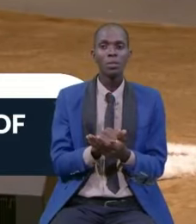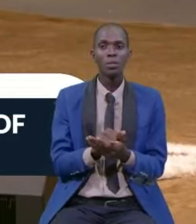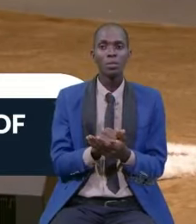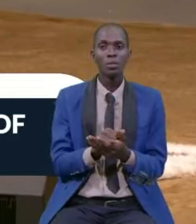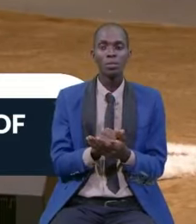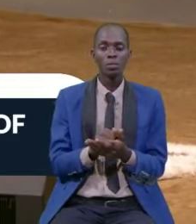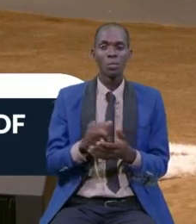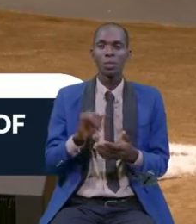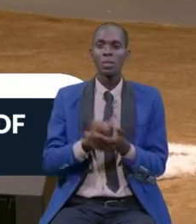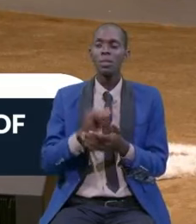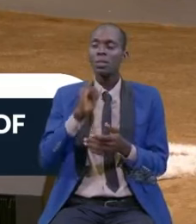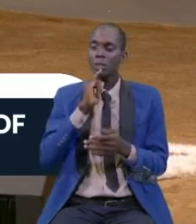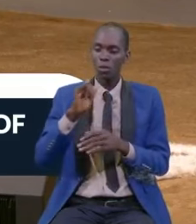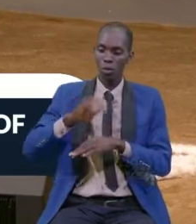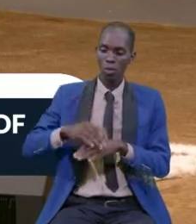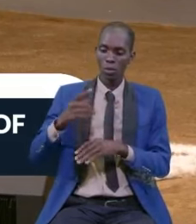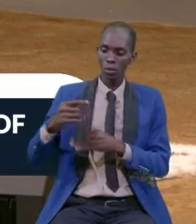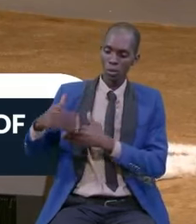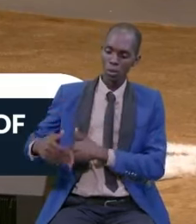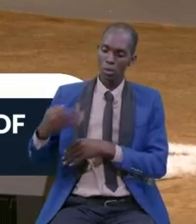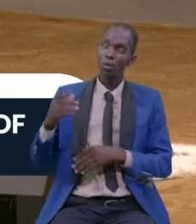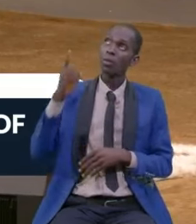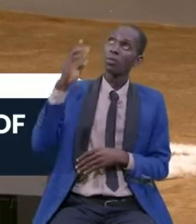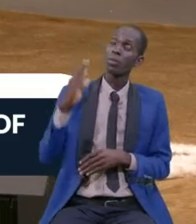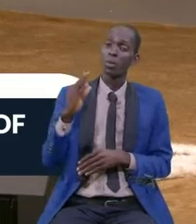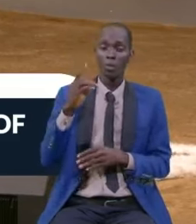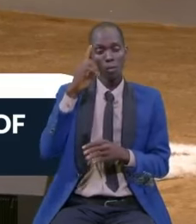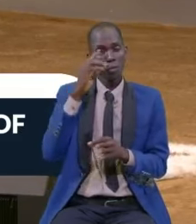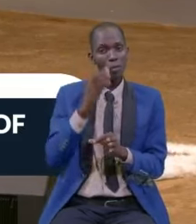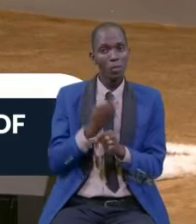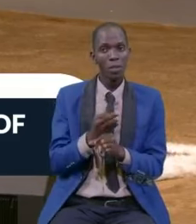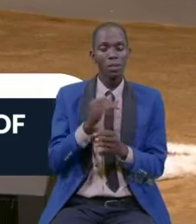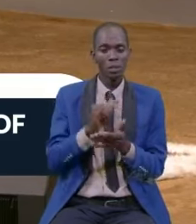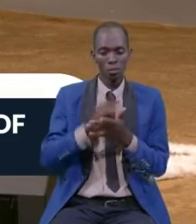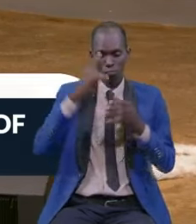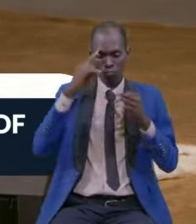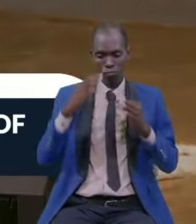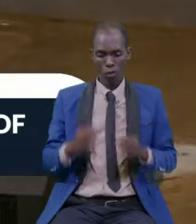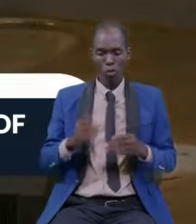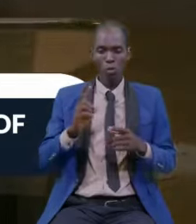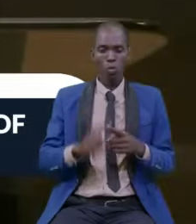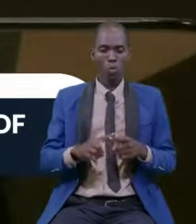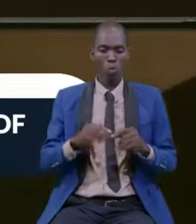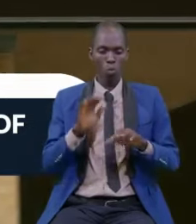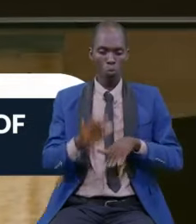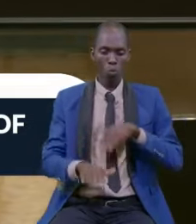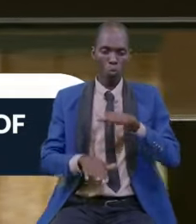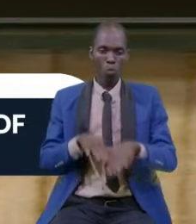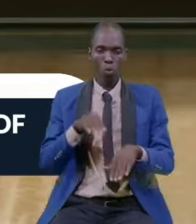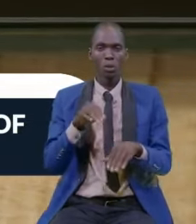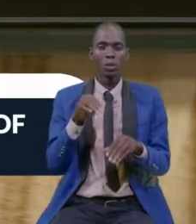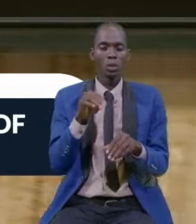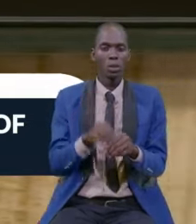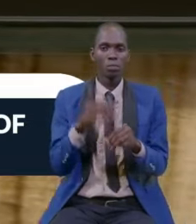on the sight of God faith that decides to walk in line of the